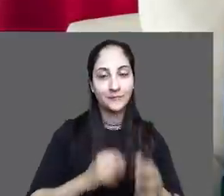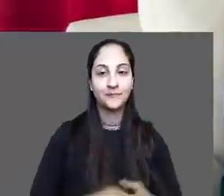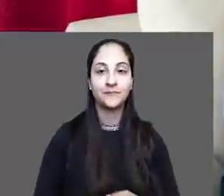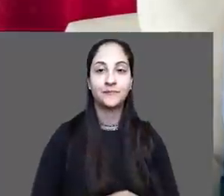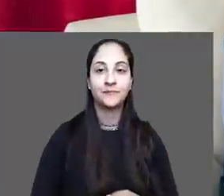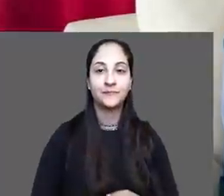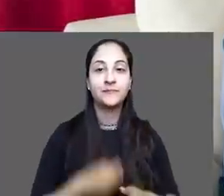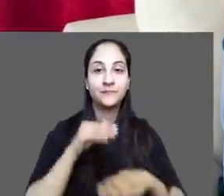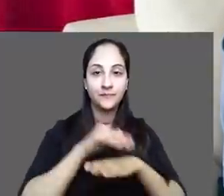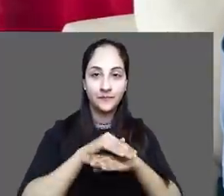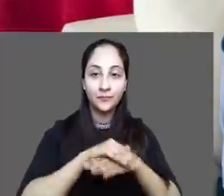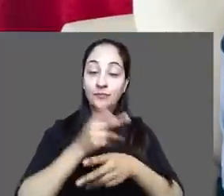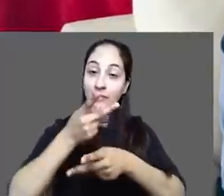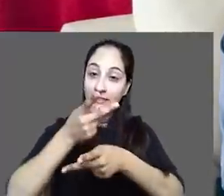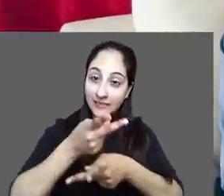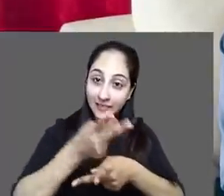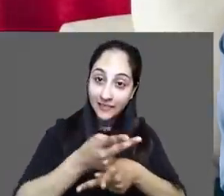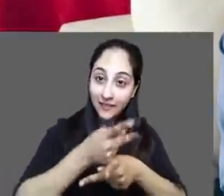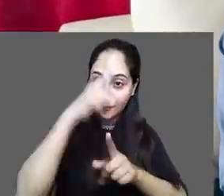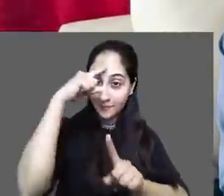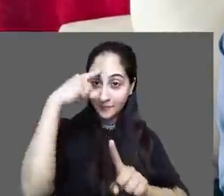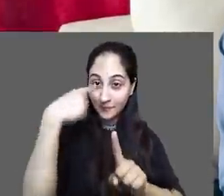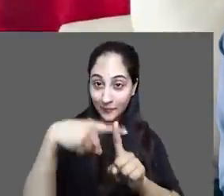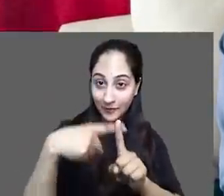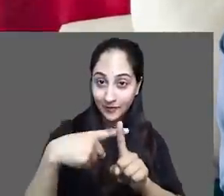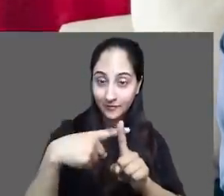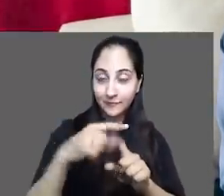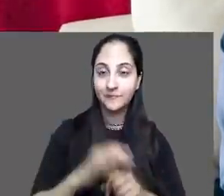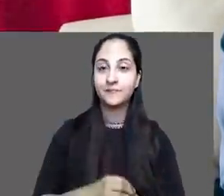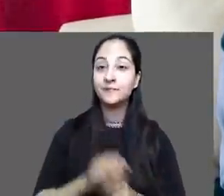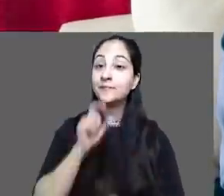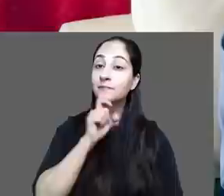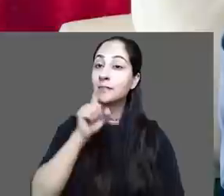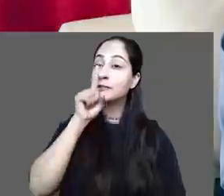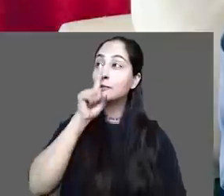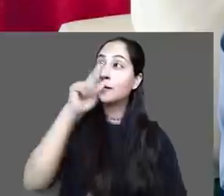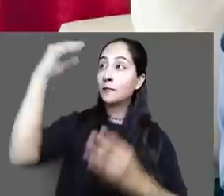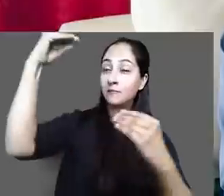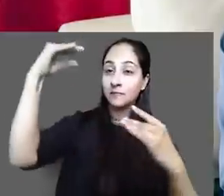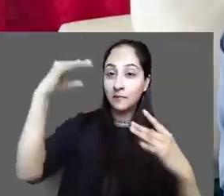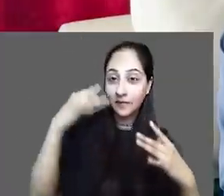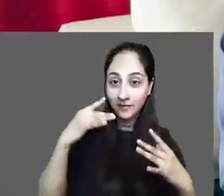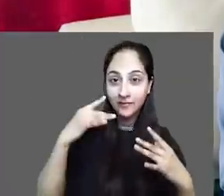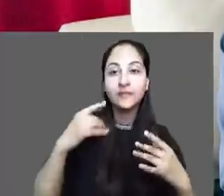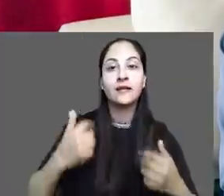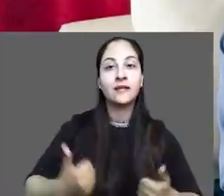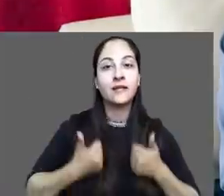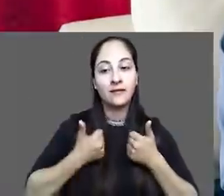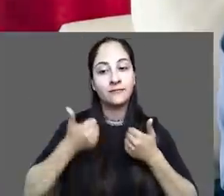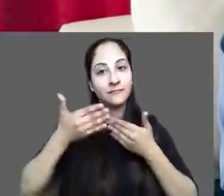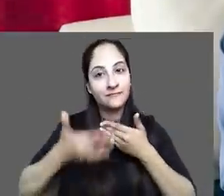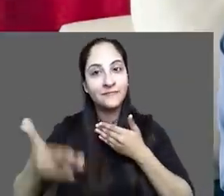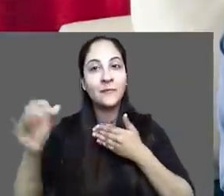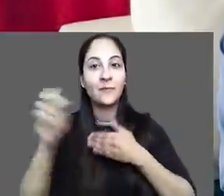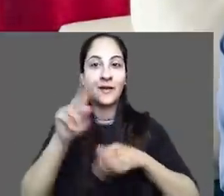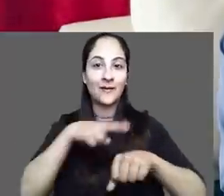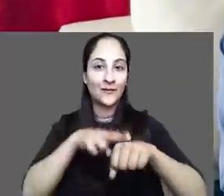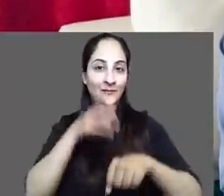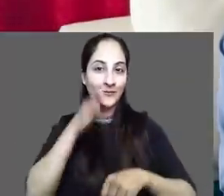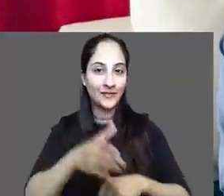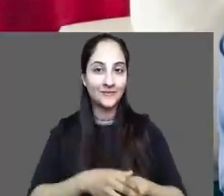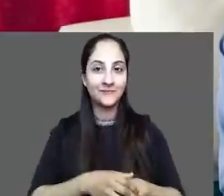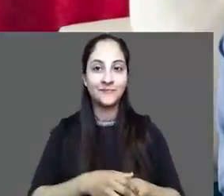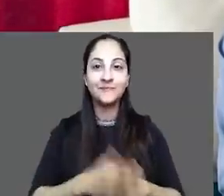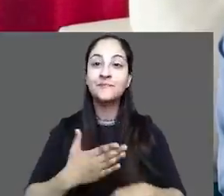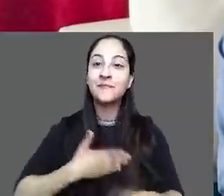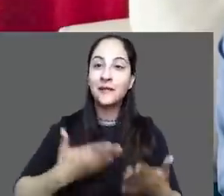et prières au quotidien. In the meantime, please stay safe and optimistic. Inshallah, with Mola's